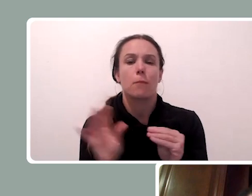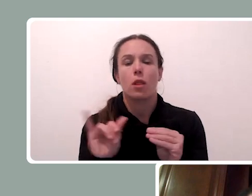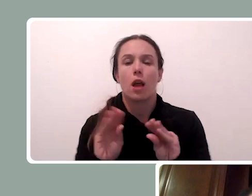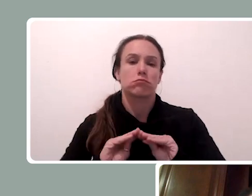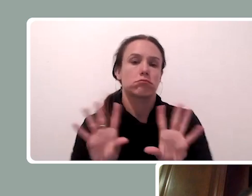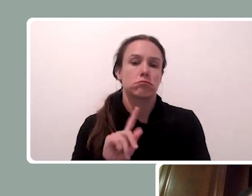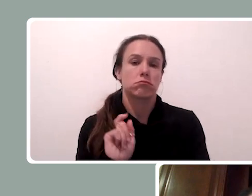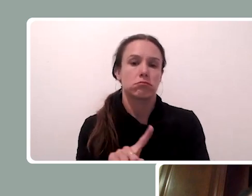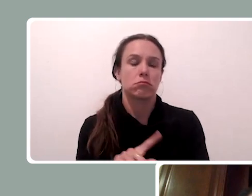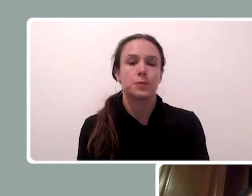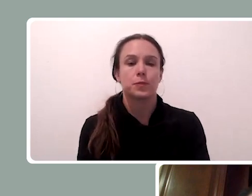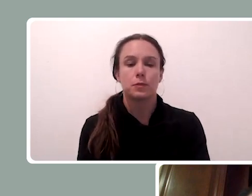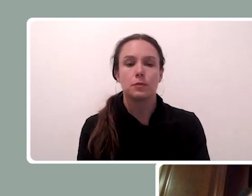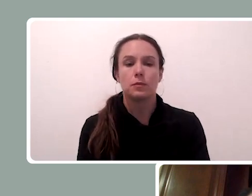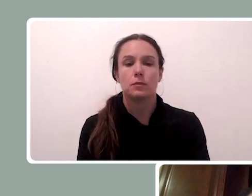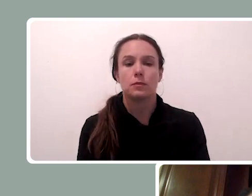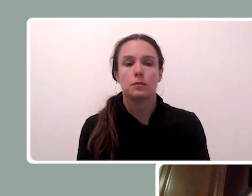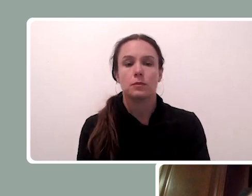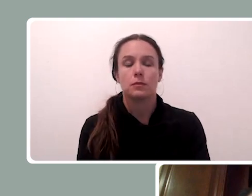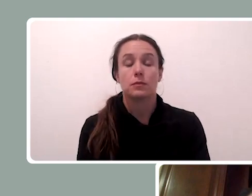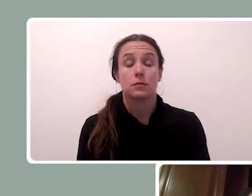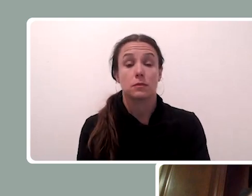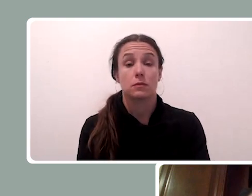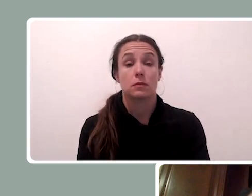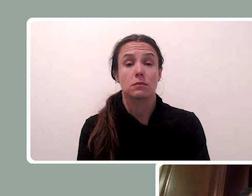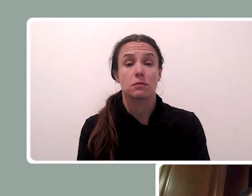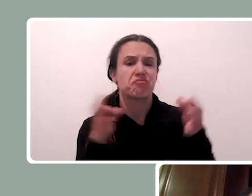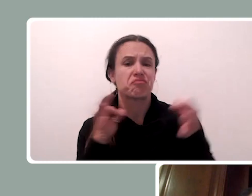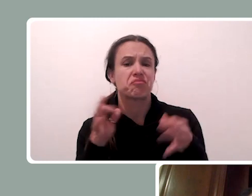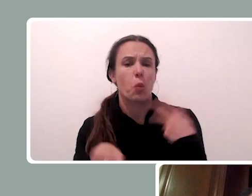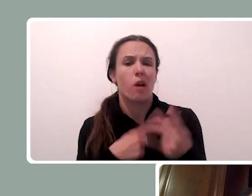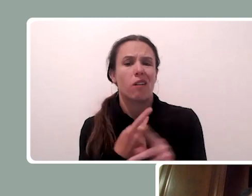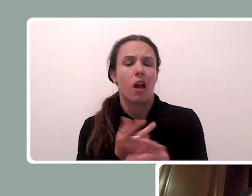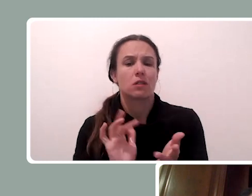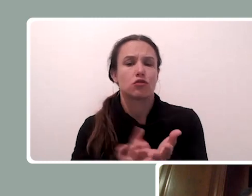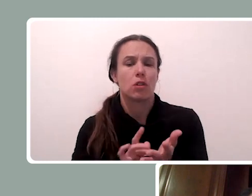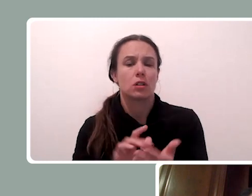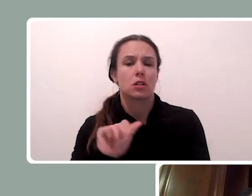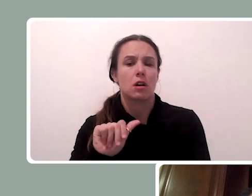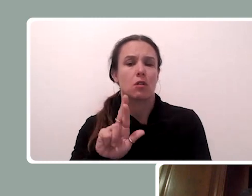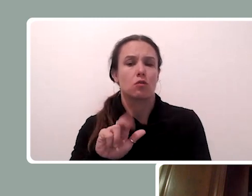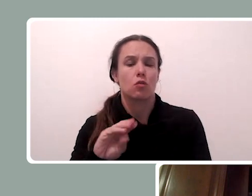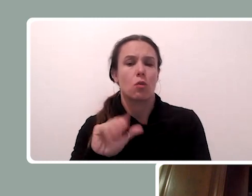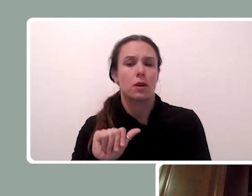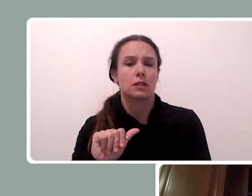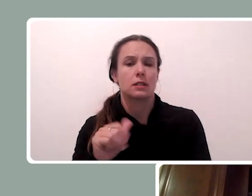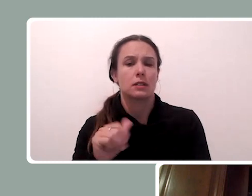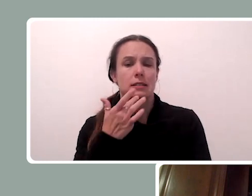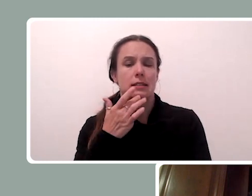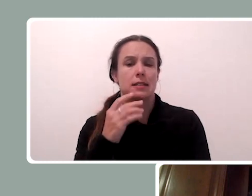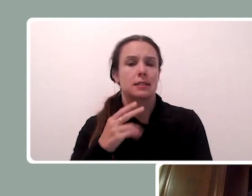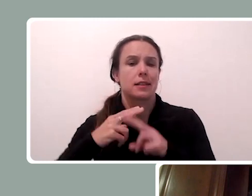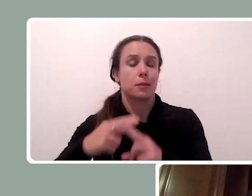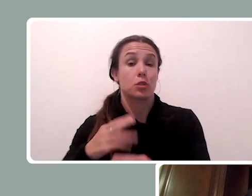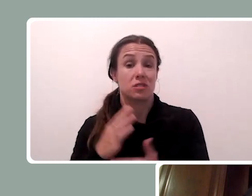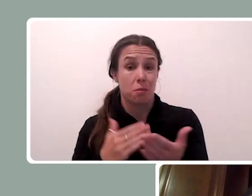question. Can you explain what type of drugs aromatase inhibitors are? Some of my doctors call it chemotherapy. Is